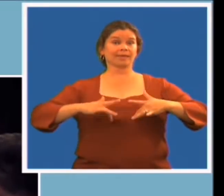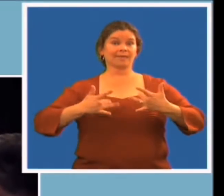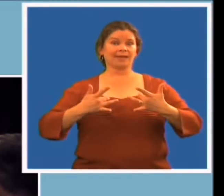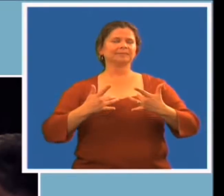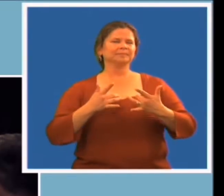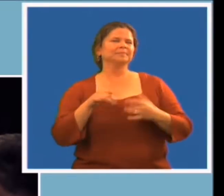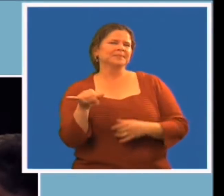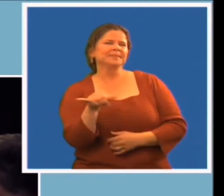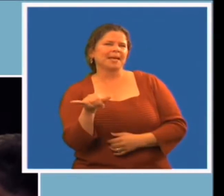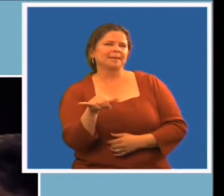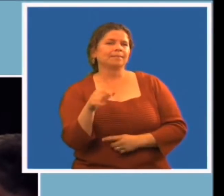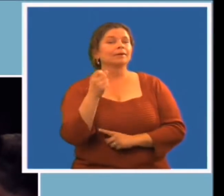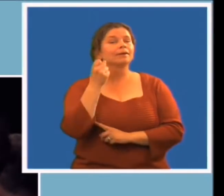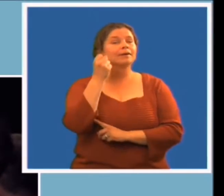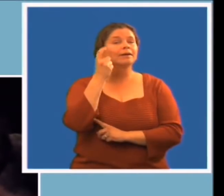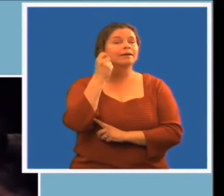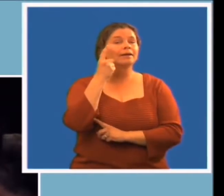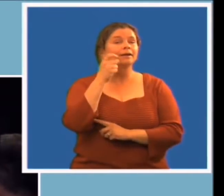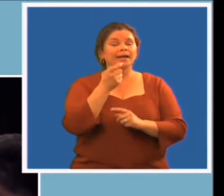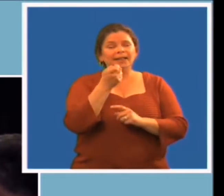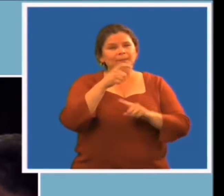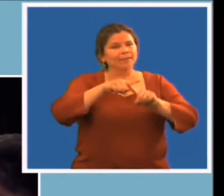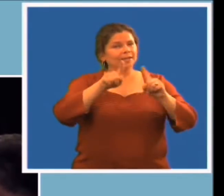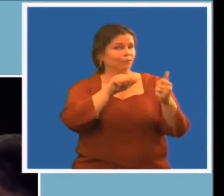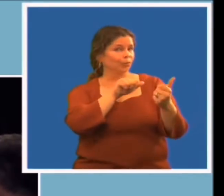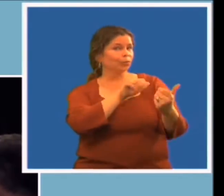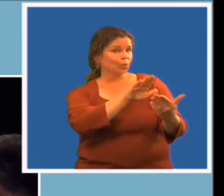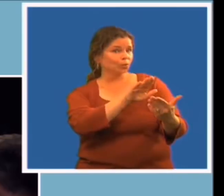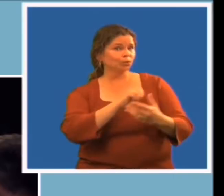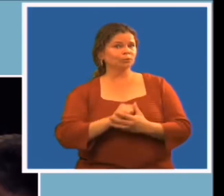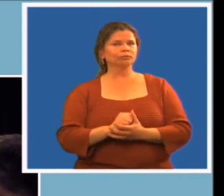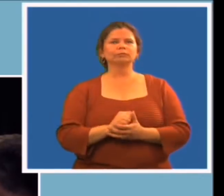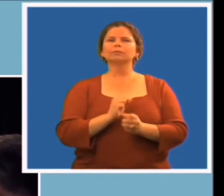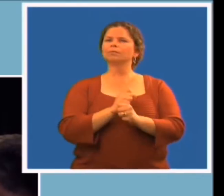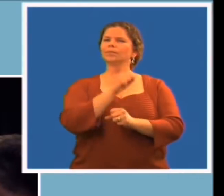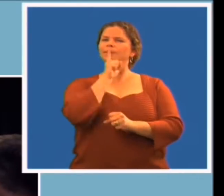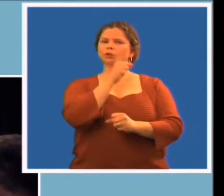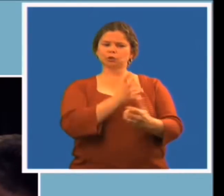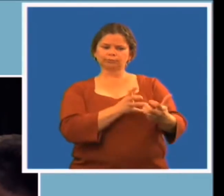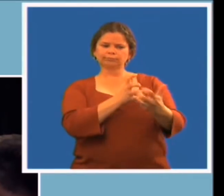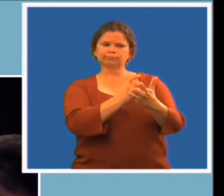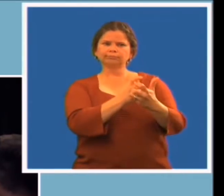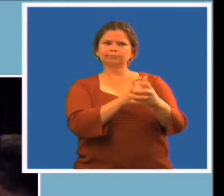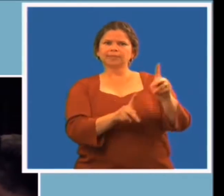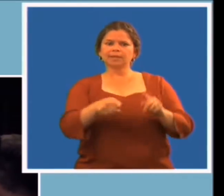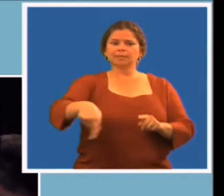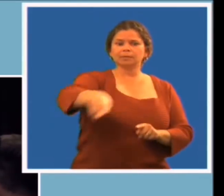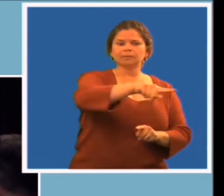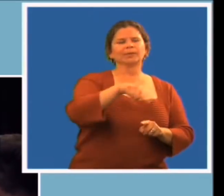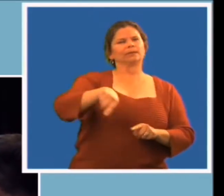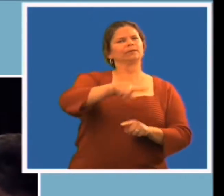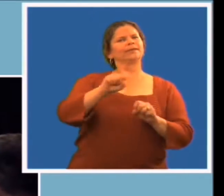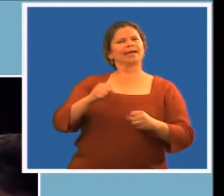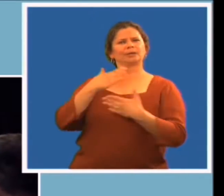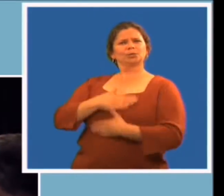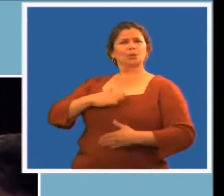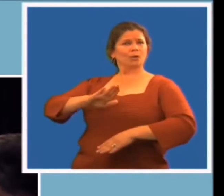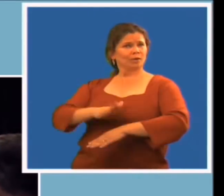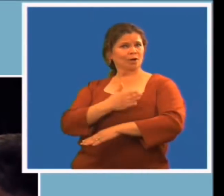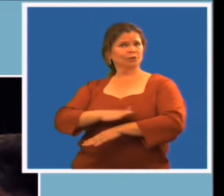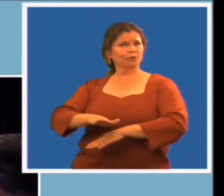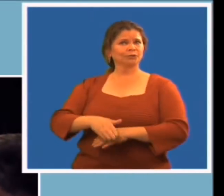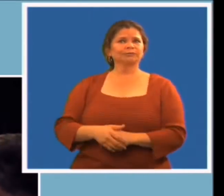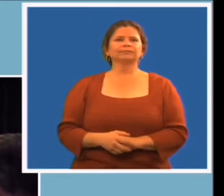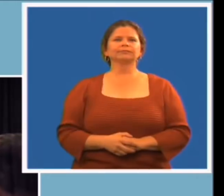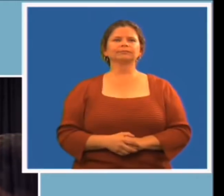The event is the same, but we take a slightly different approach. With a few accommodations, all members of the audience can enjoy the